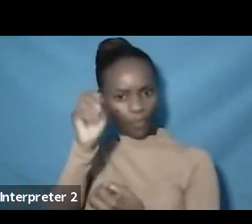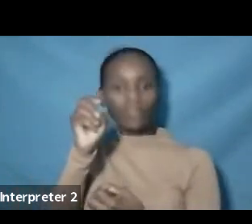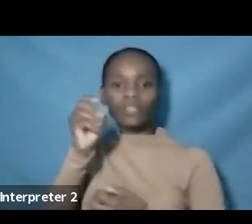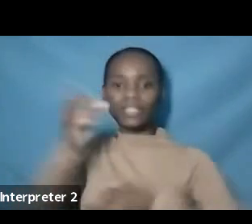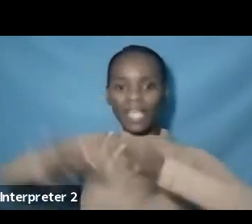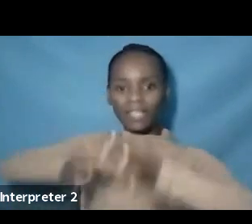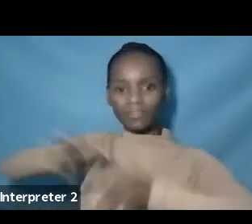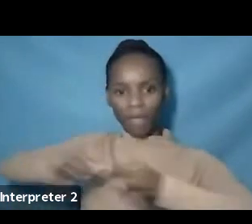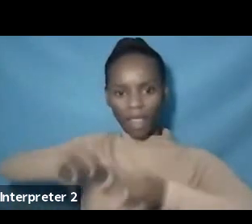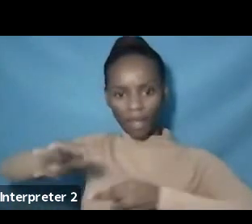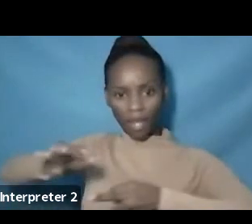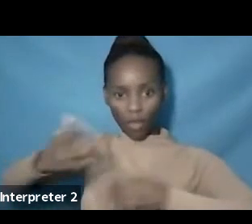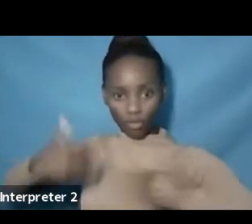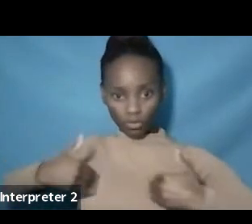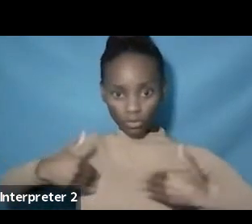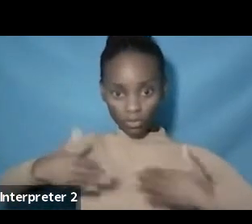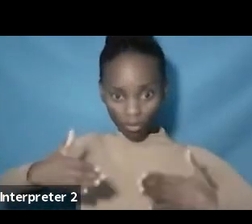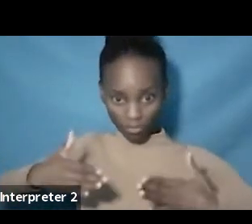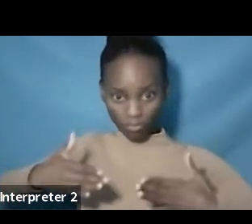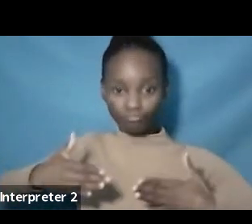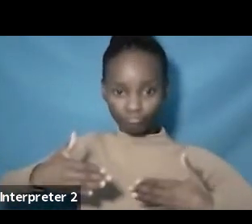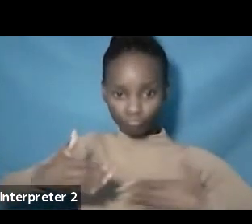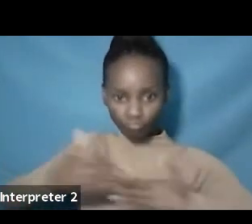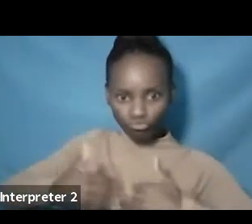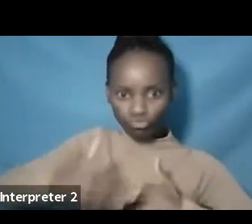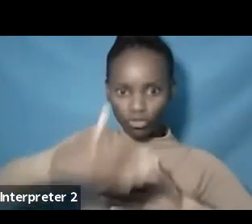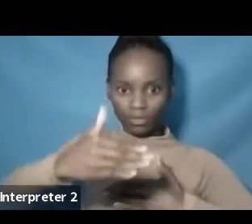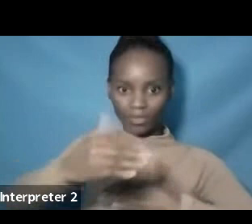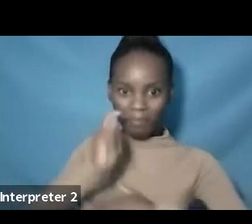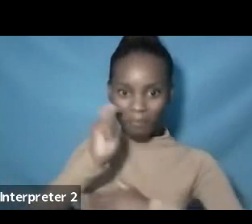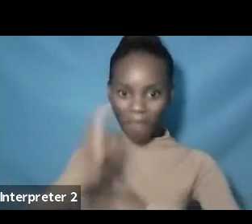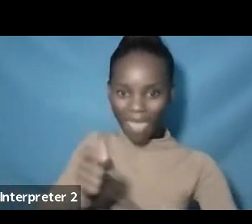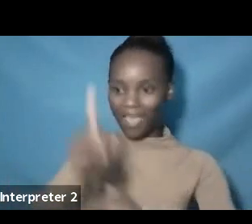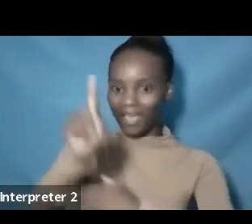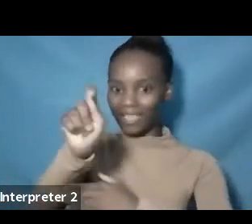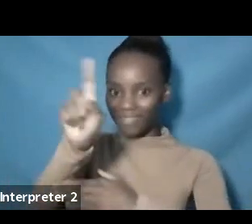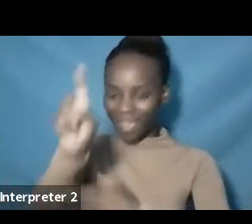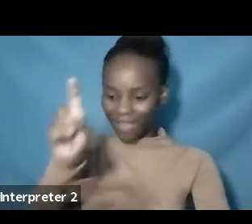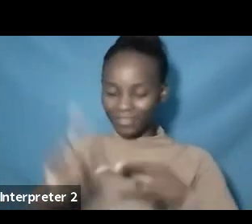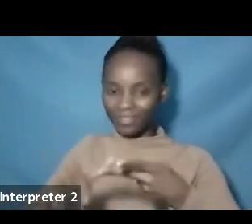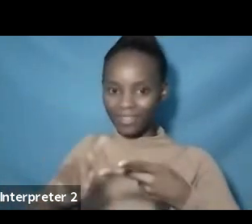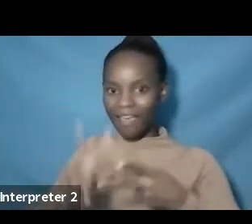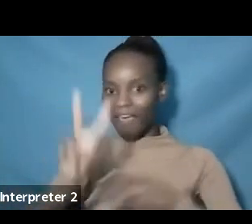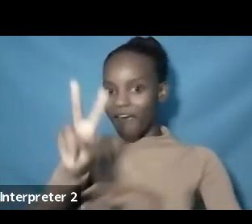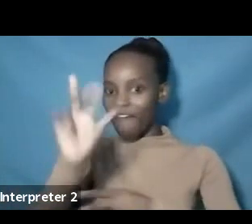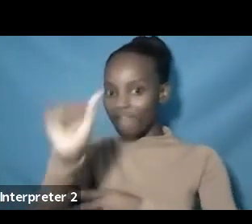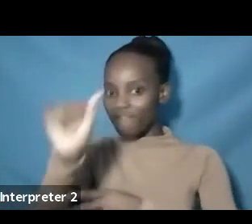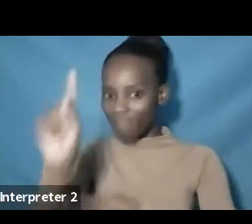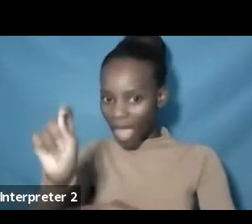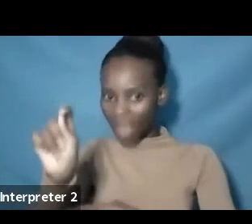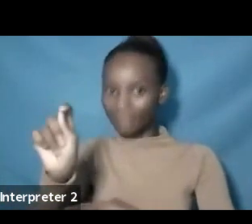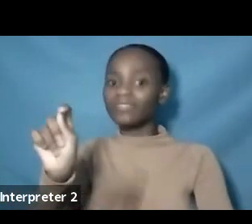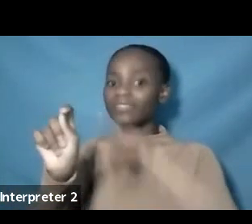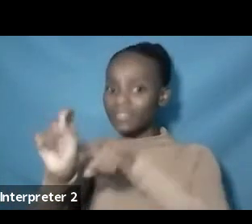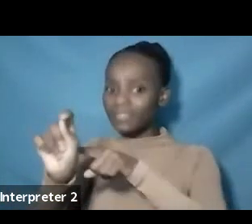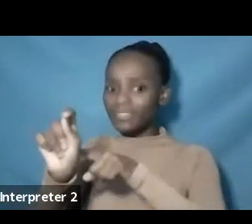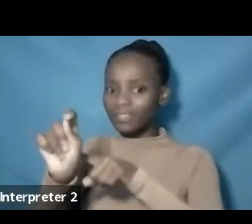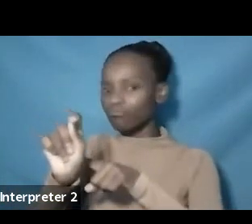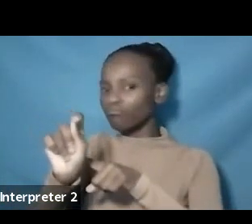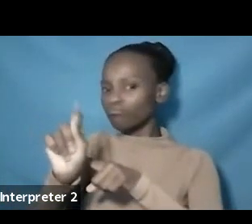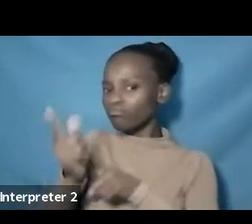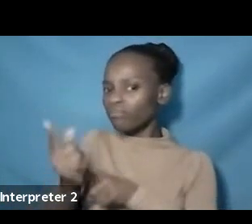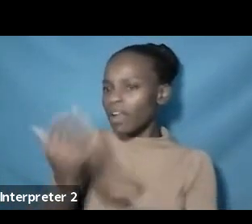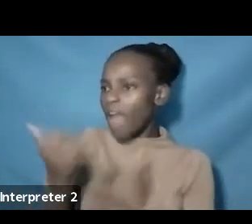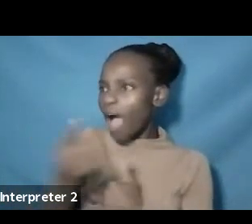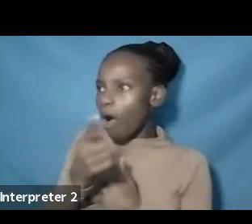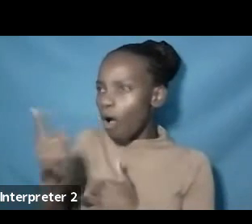pay as you earn, VAT, various tax types, what are some of the steps that you need to take,